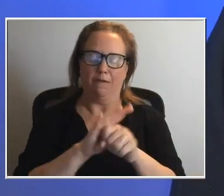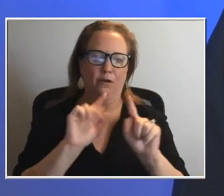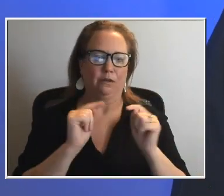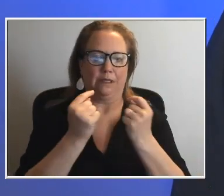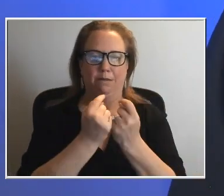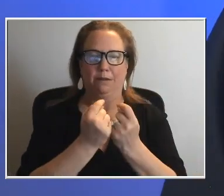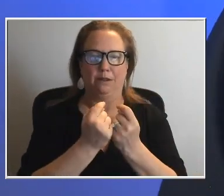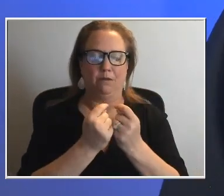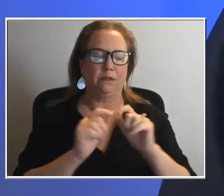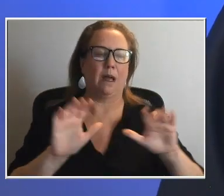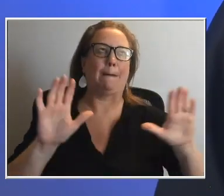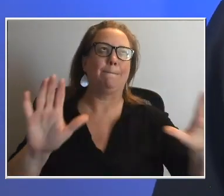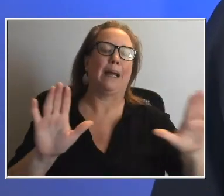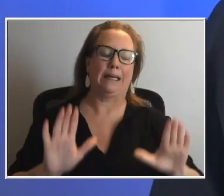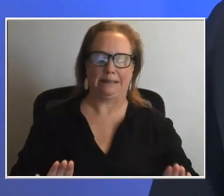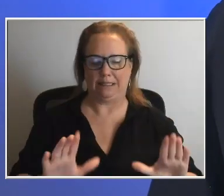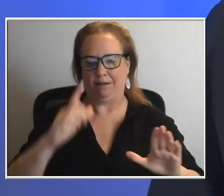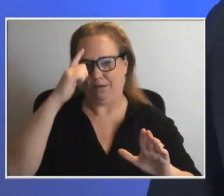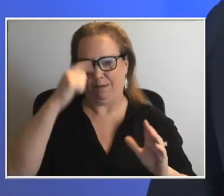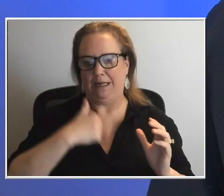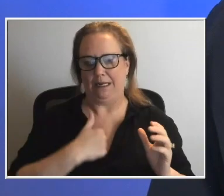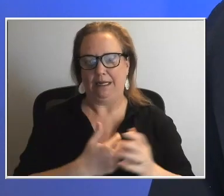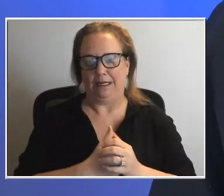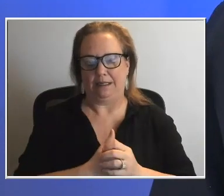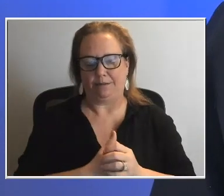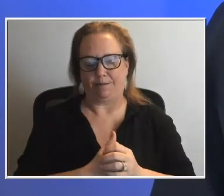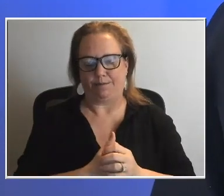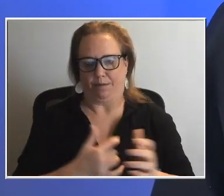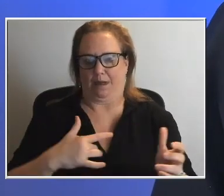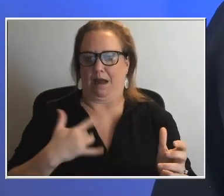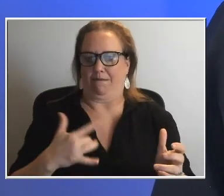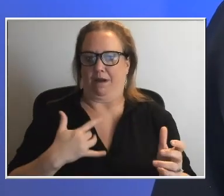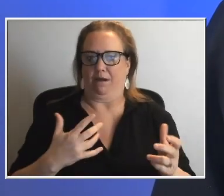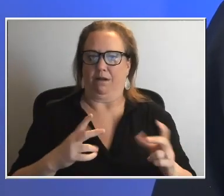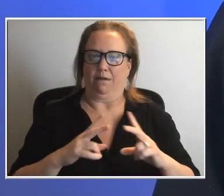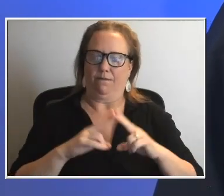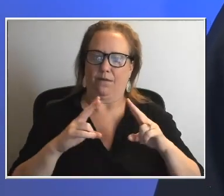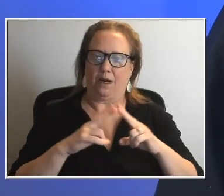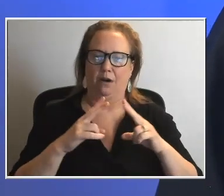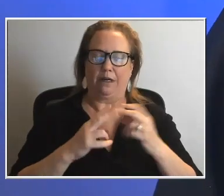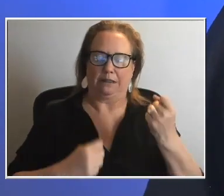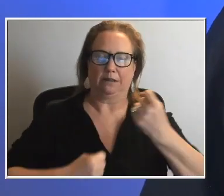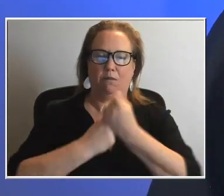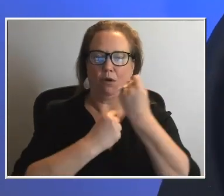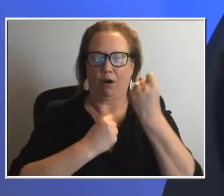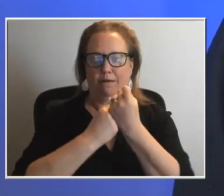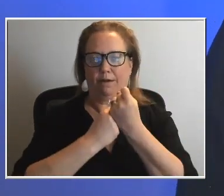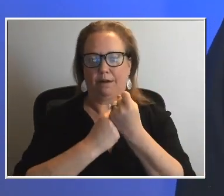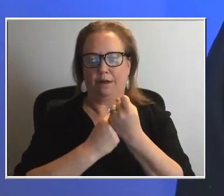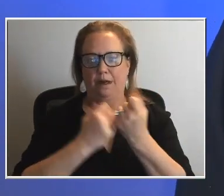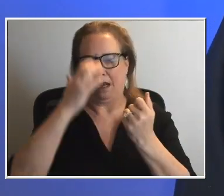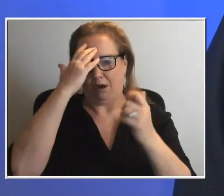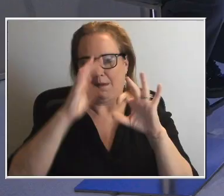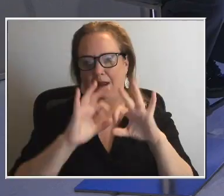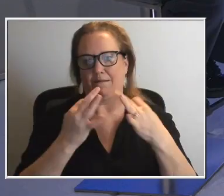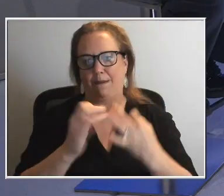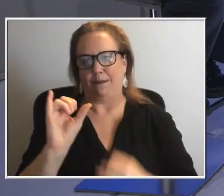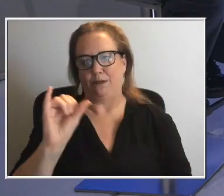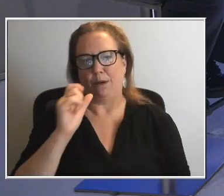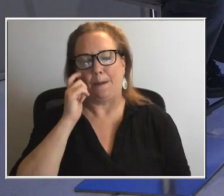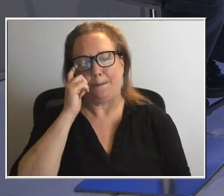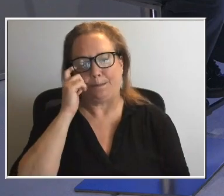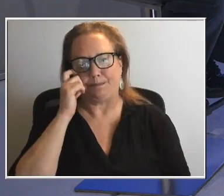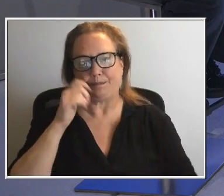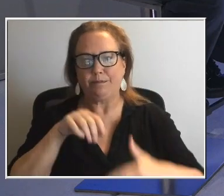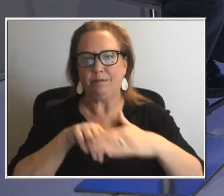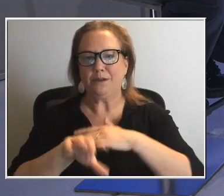just amazing to me, and I felt very, very supported, and I know my family did as well. So he comes in Christmas